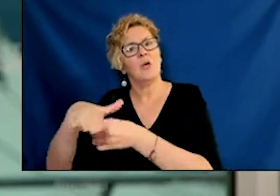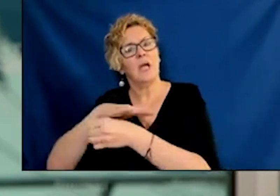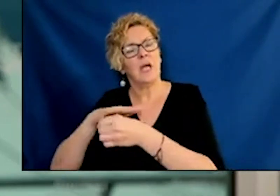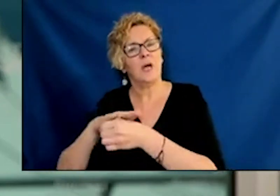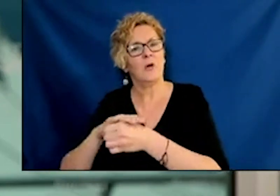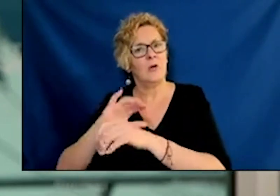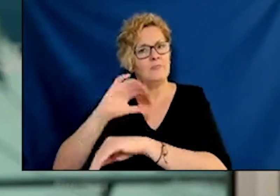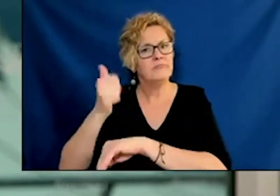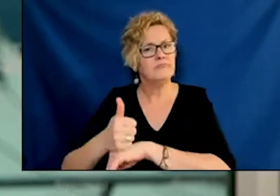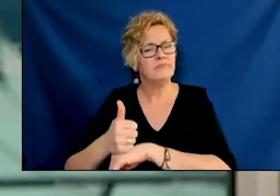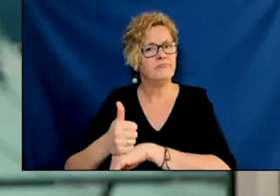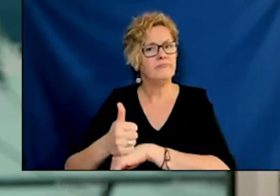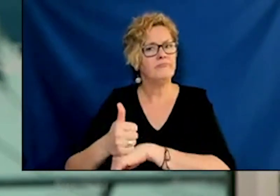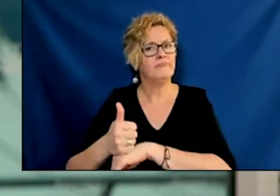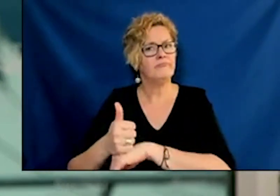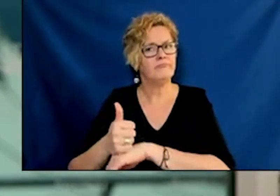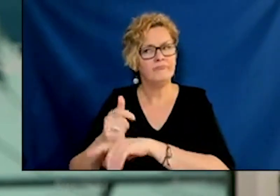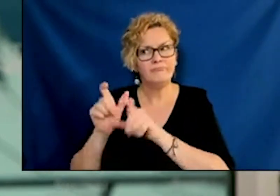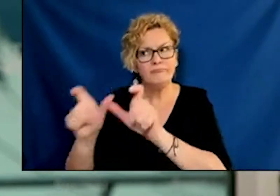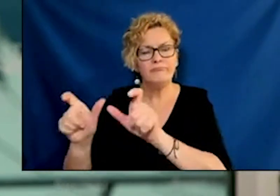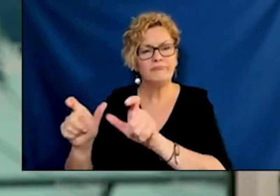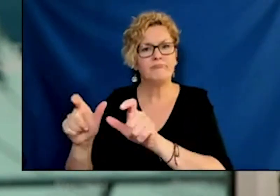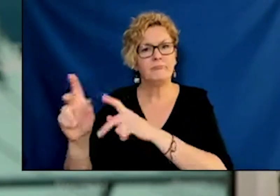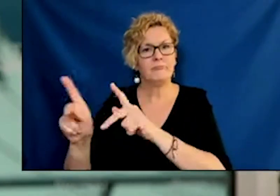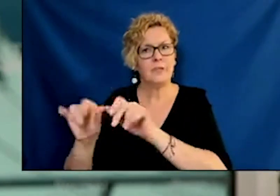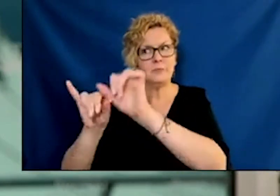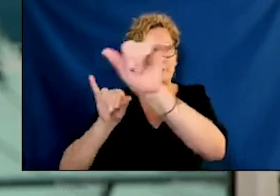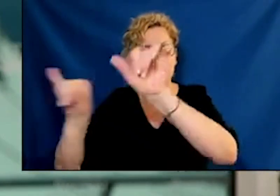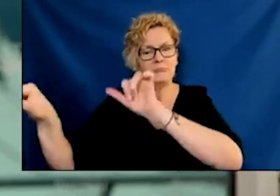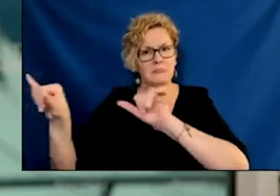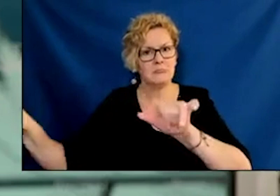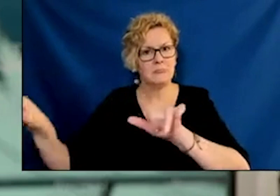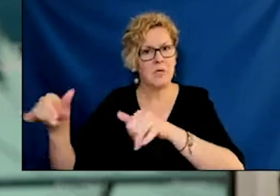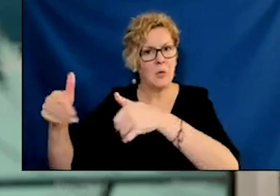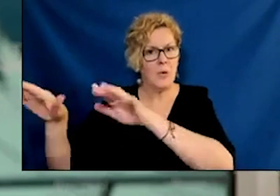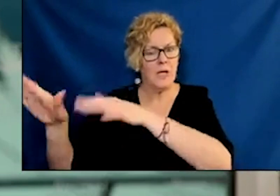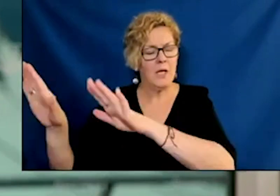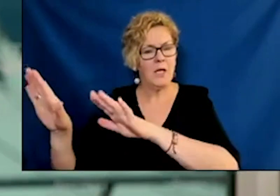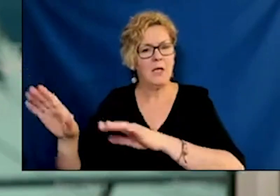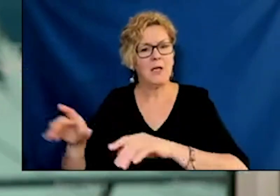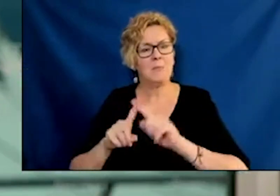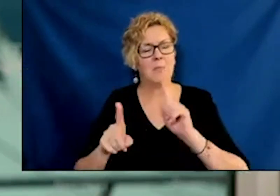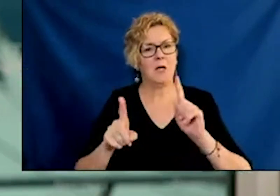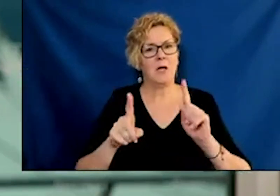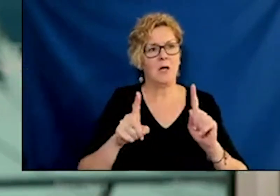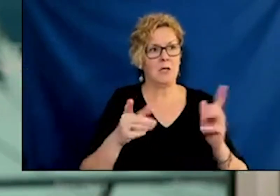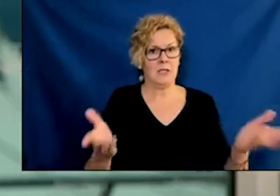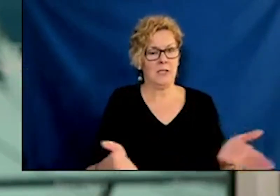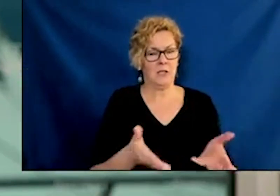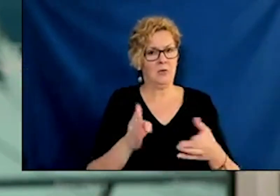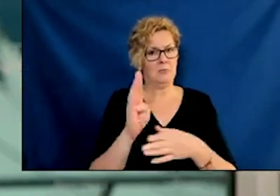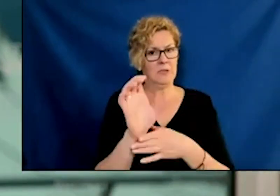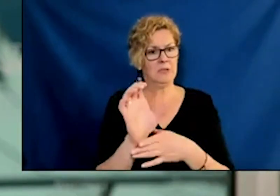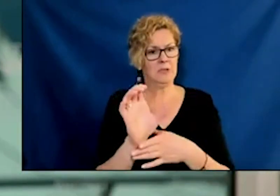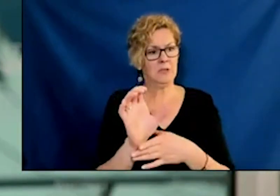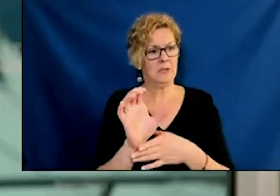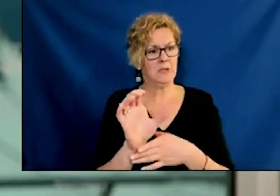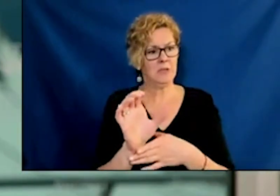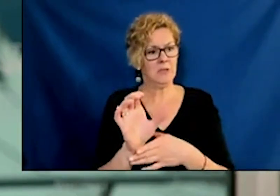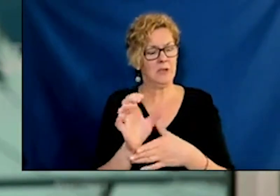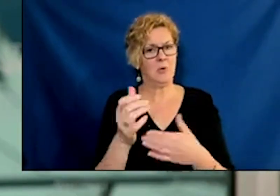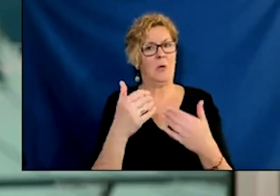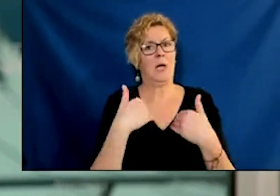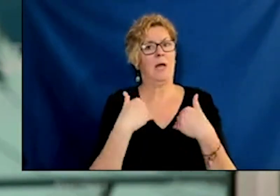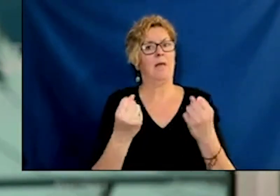out through this province. Particularly, our biggest risk continues to be from the United